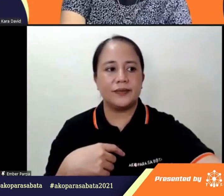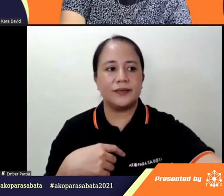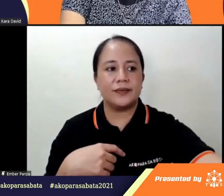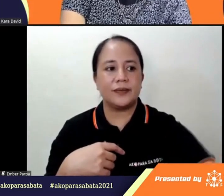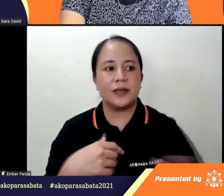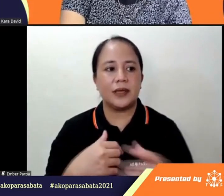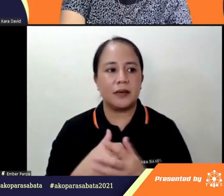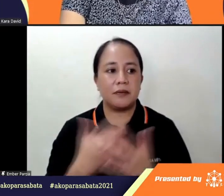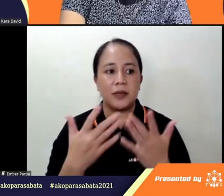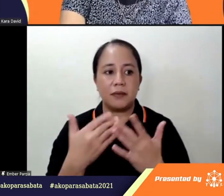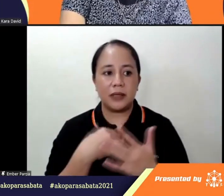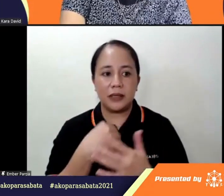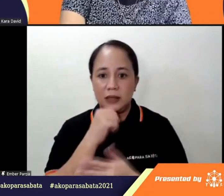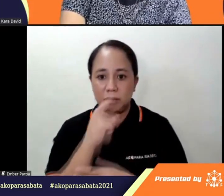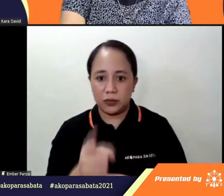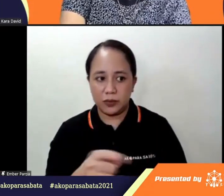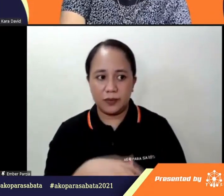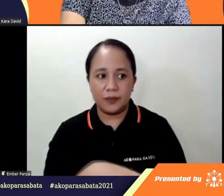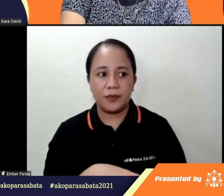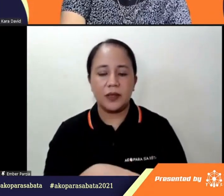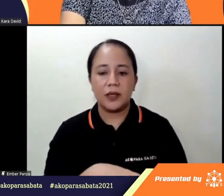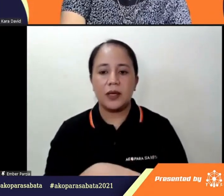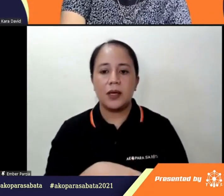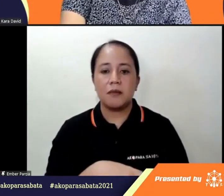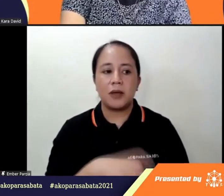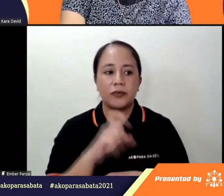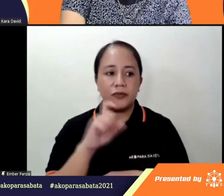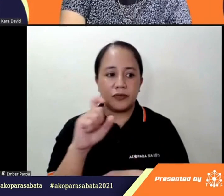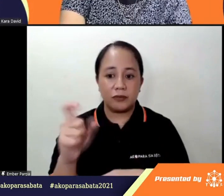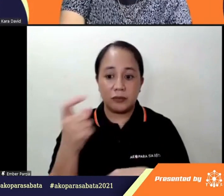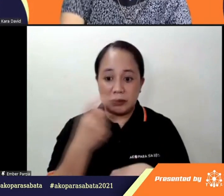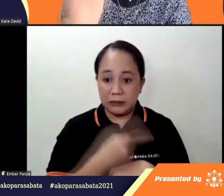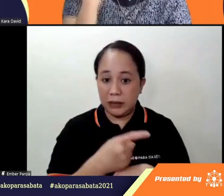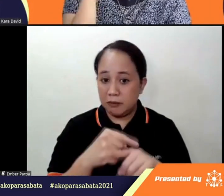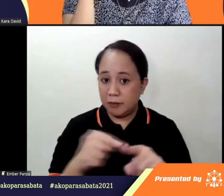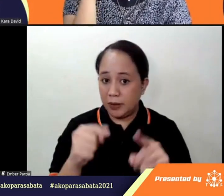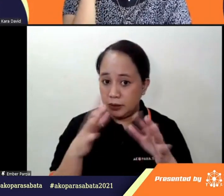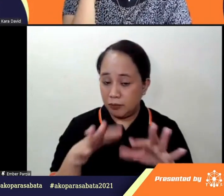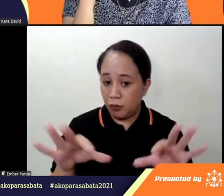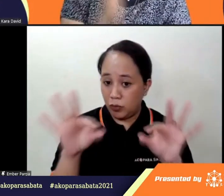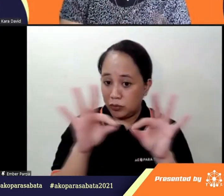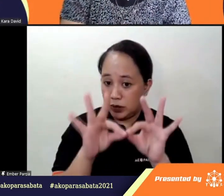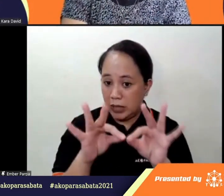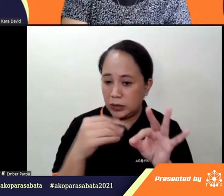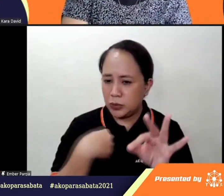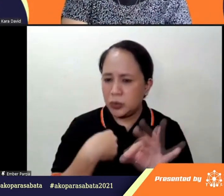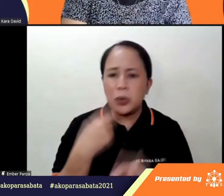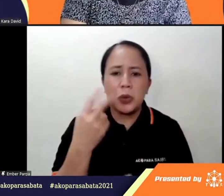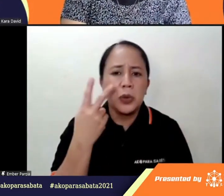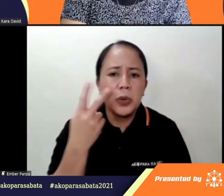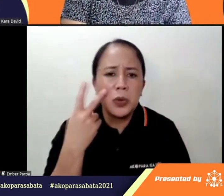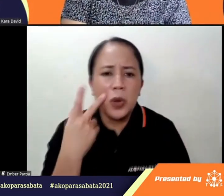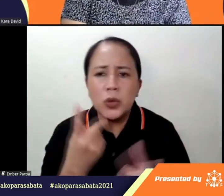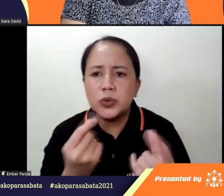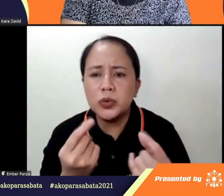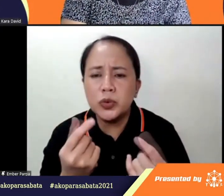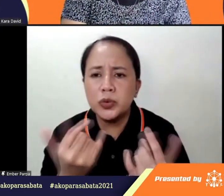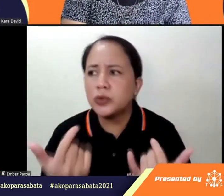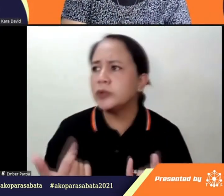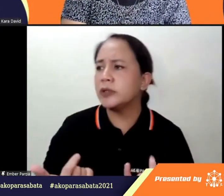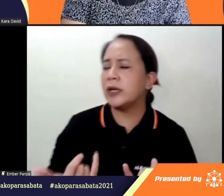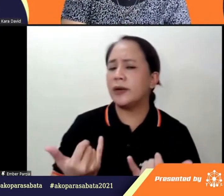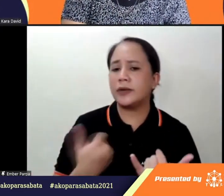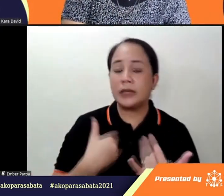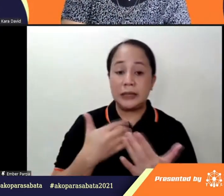well, it might not be that immediately that day, but basta you're looking forward to doing something. And then